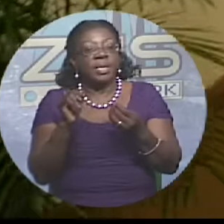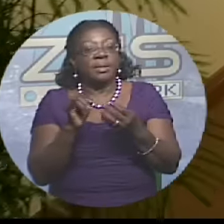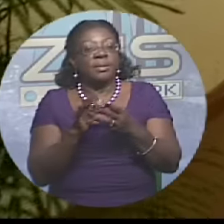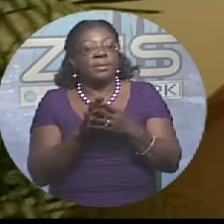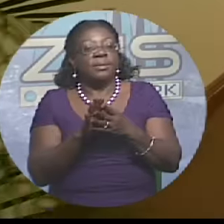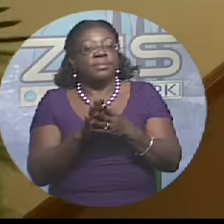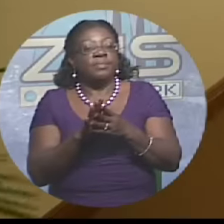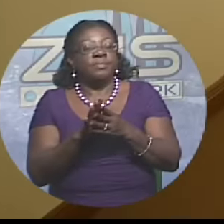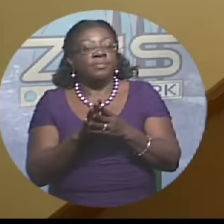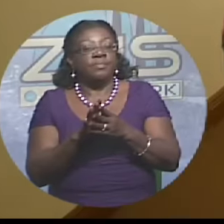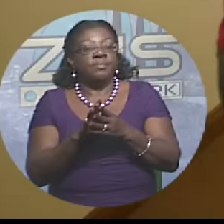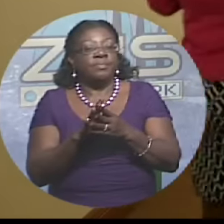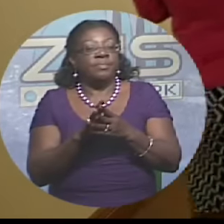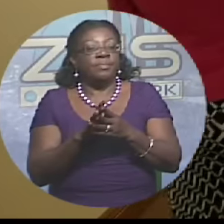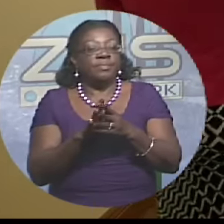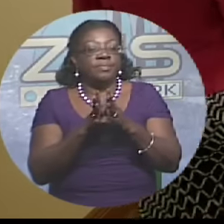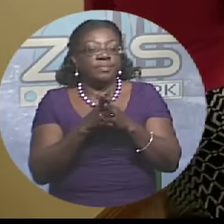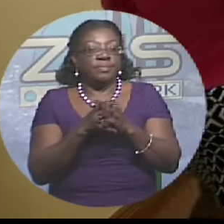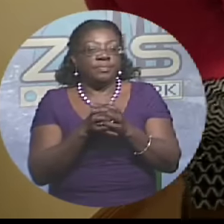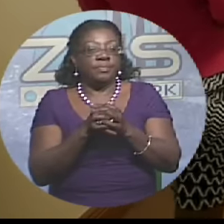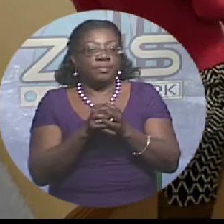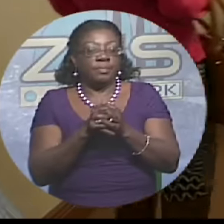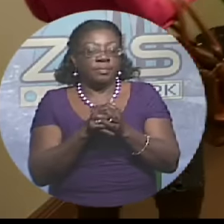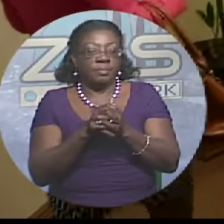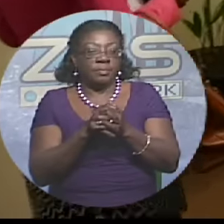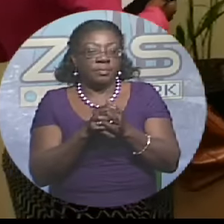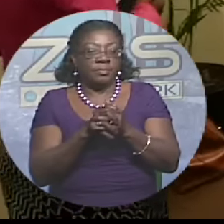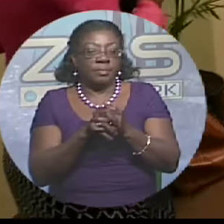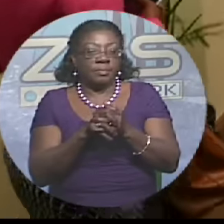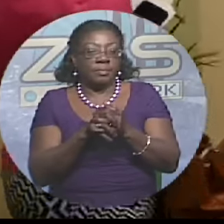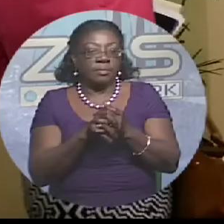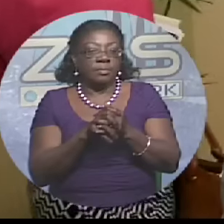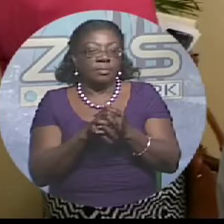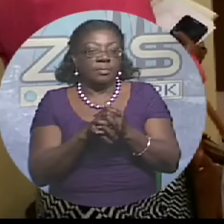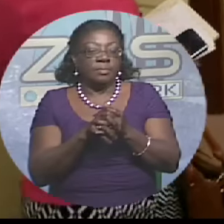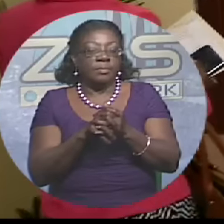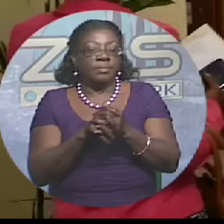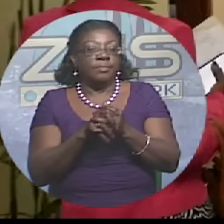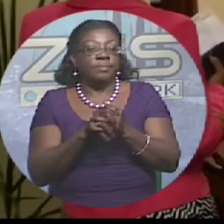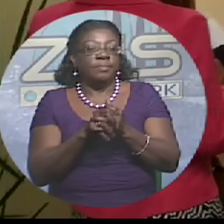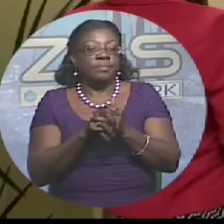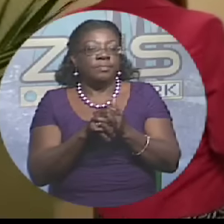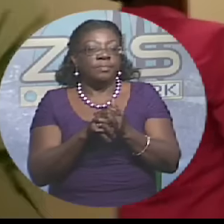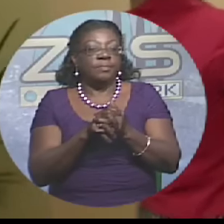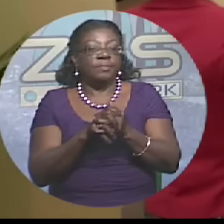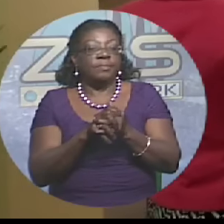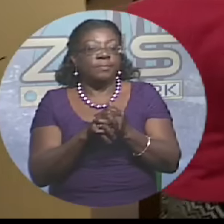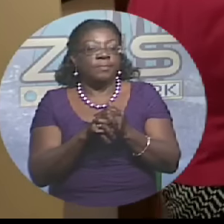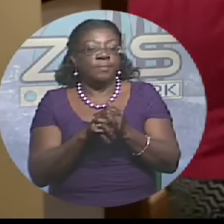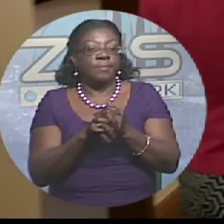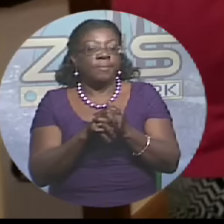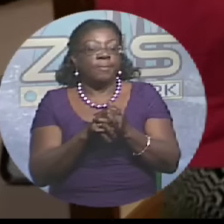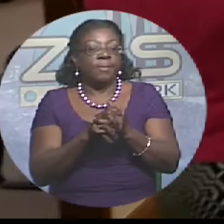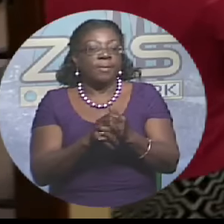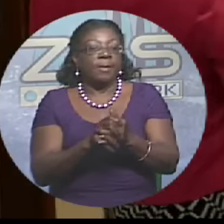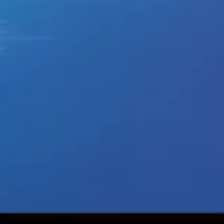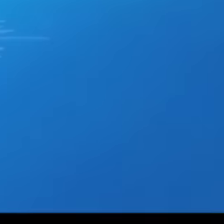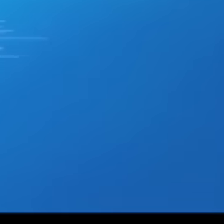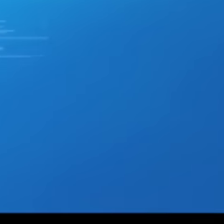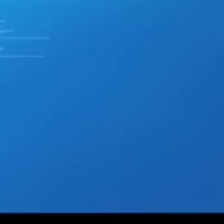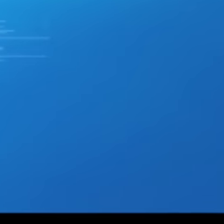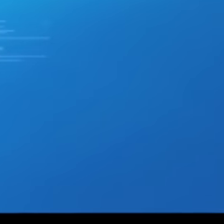accurate decision than the regional authority is a noteworthy accomplishment. Cleopatra Murphy, ZNS Network